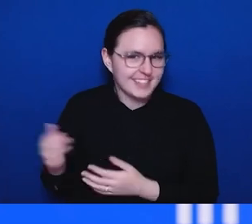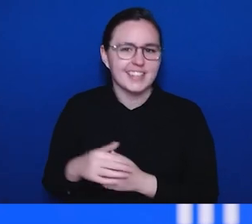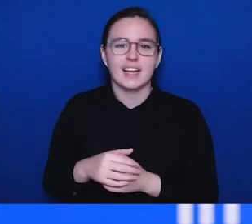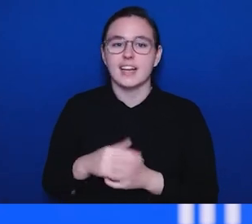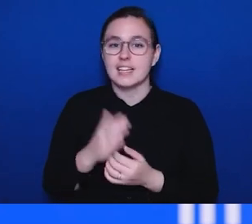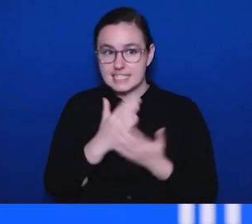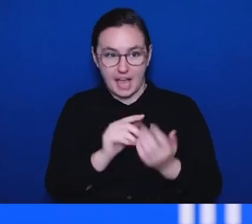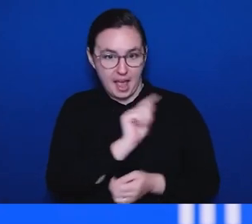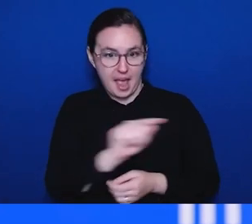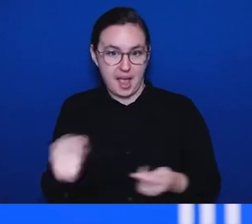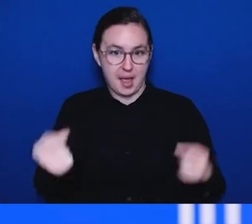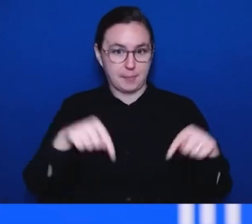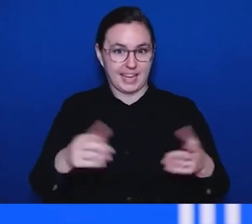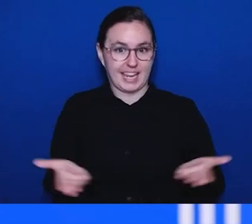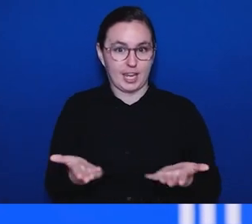Wow. Well, we've been